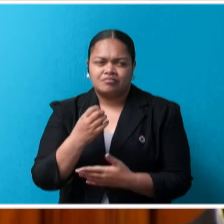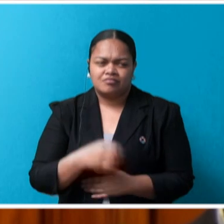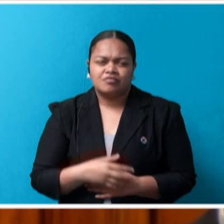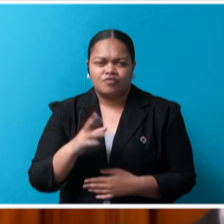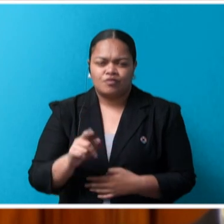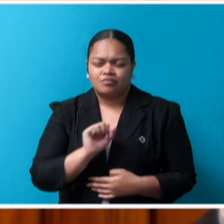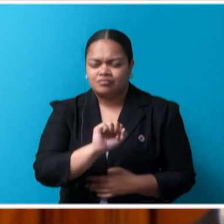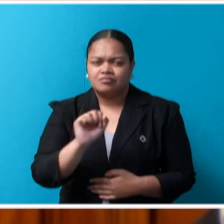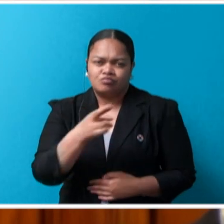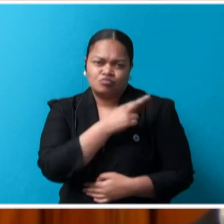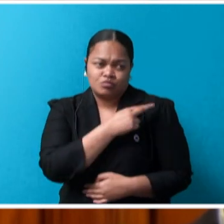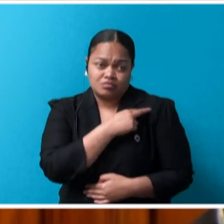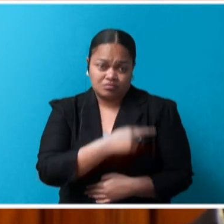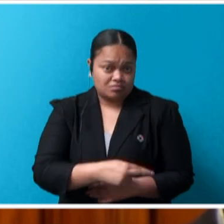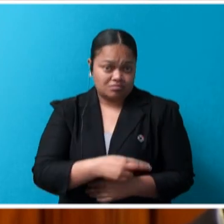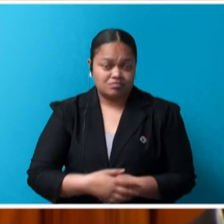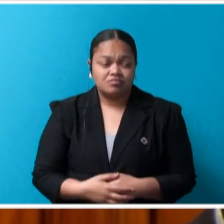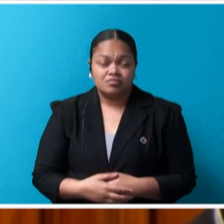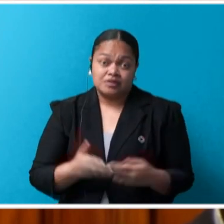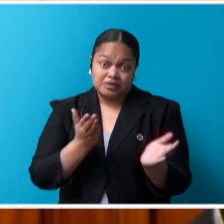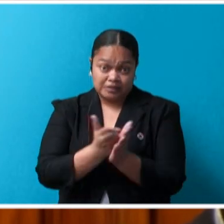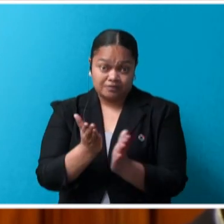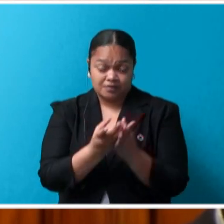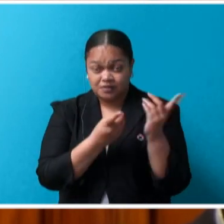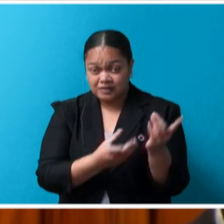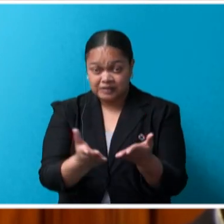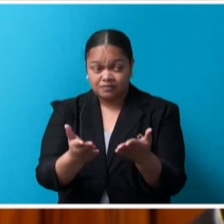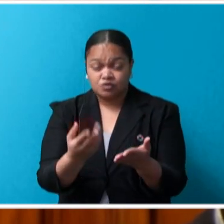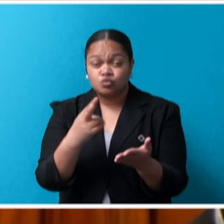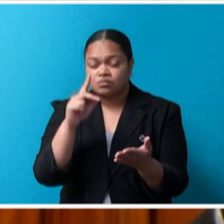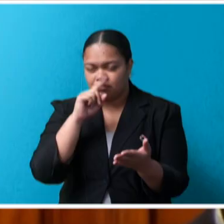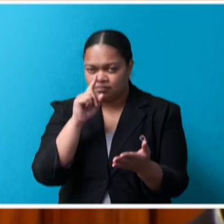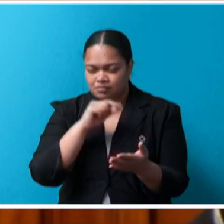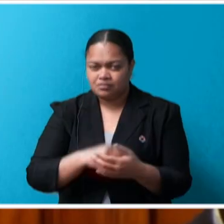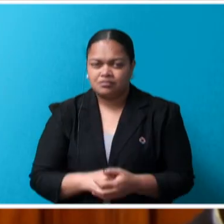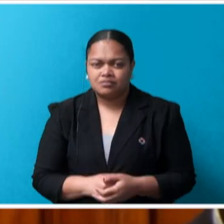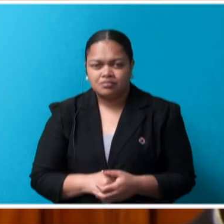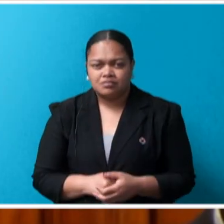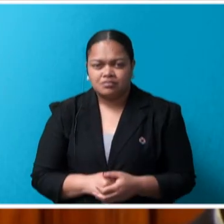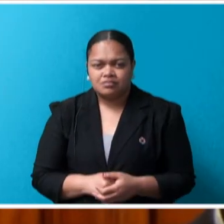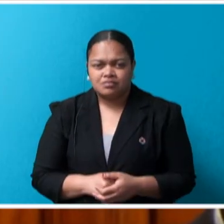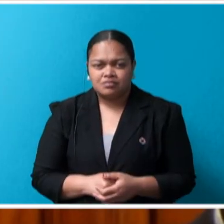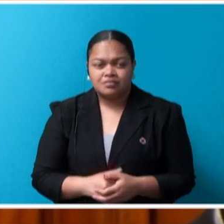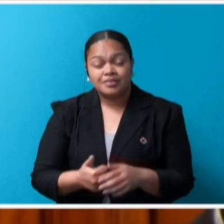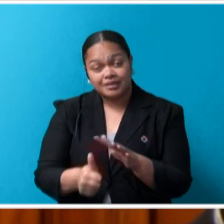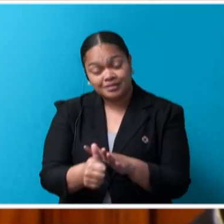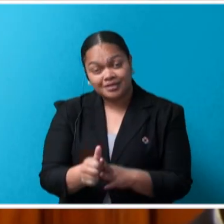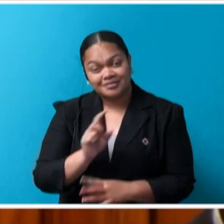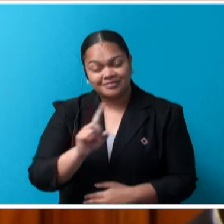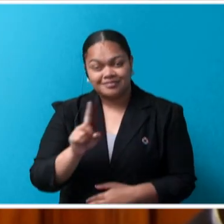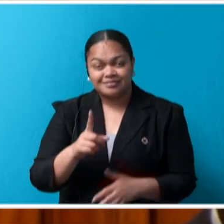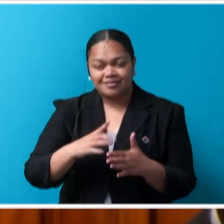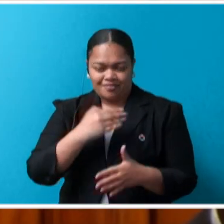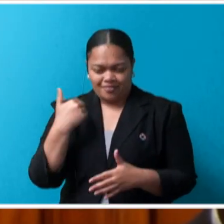responsibilities. We cannot compromise on service delivery to our people. Access to healthcare,